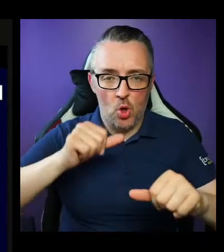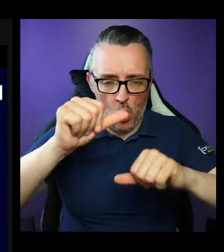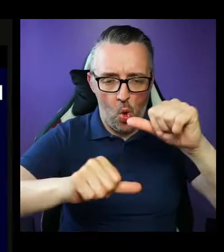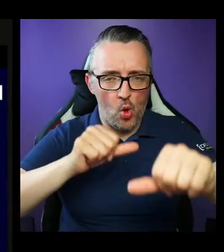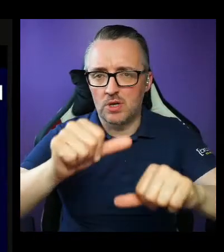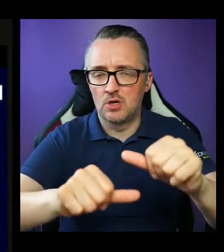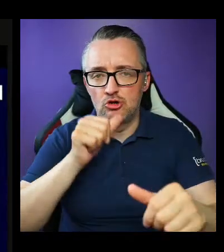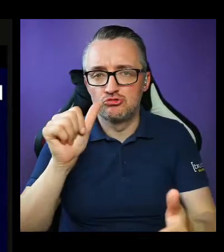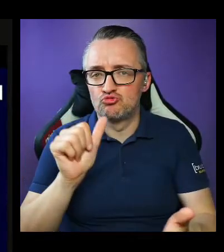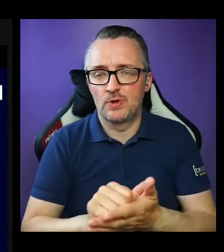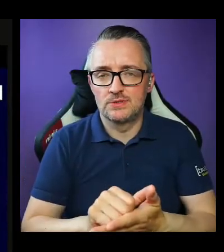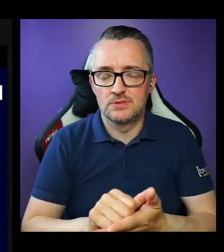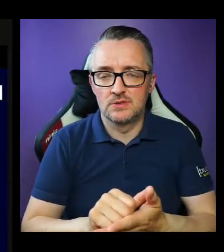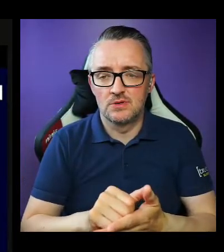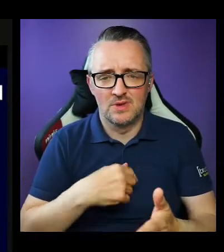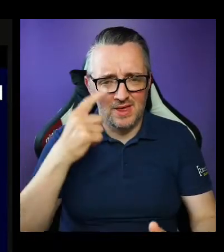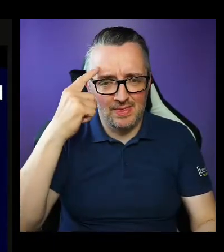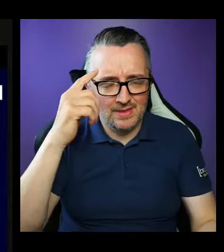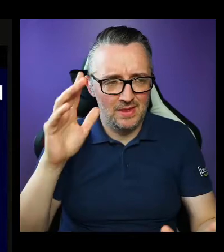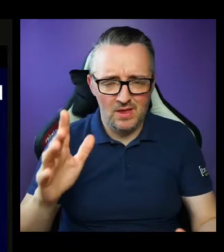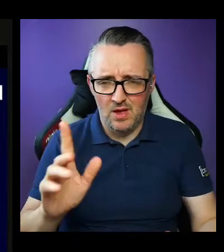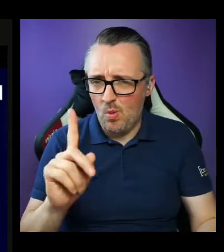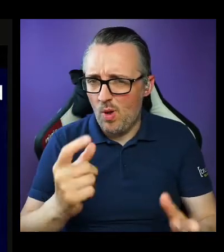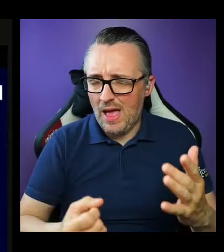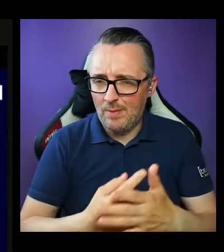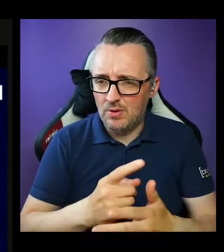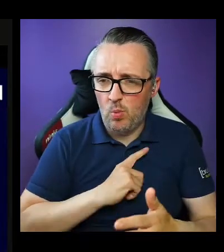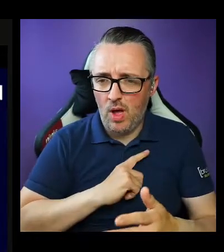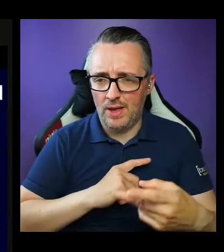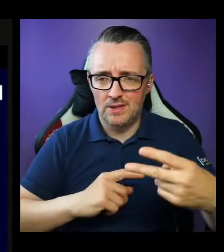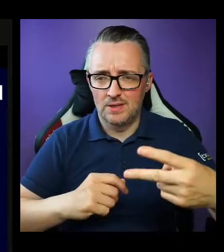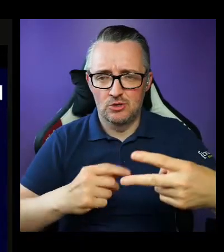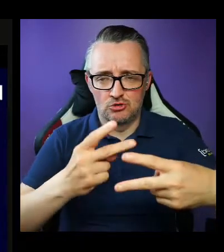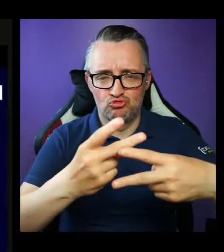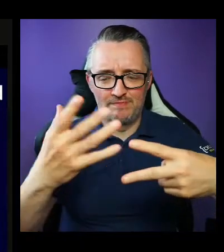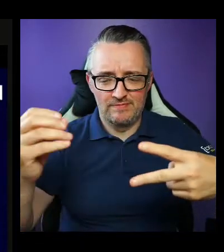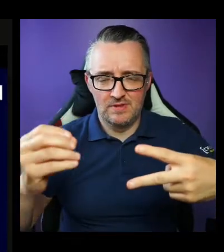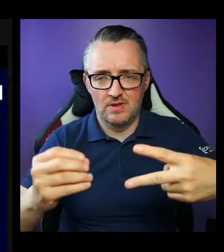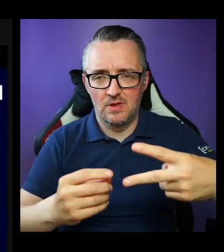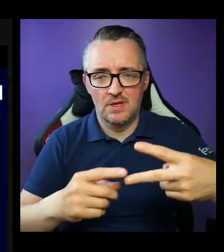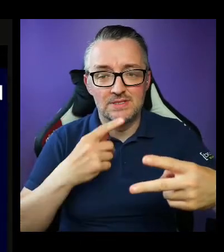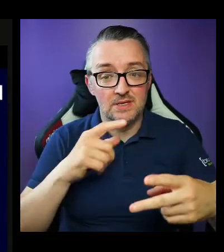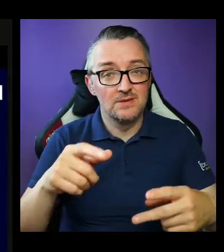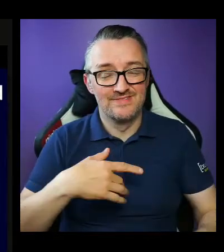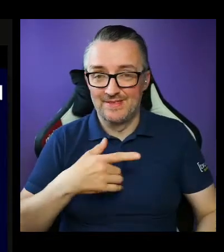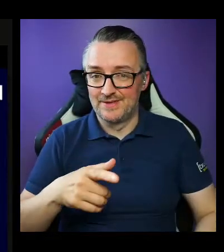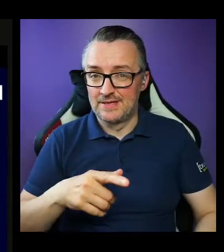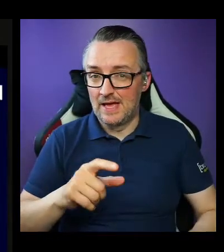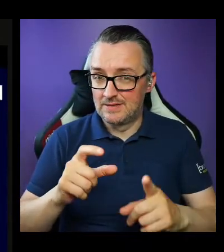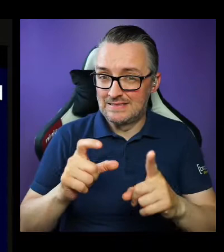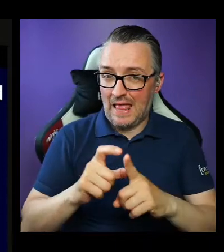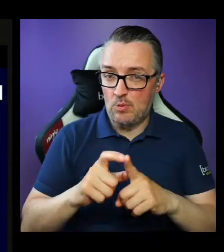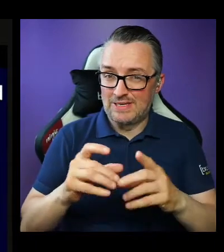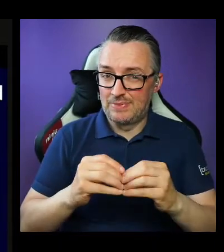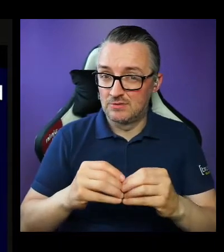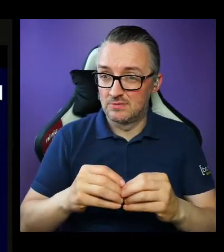not correct. And we're like, okay, what's happening? Is Dynamo the right choice, and so on? We had